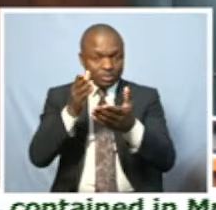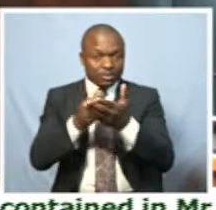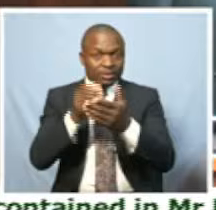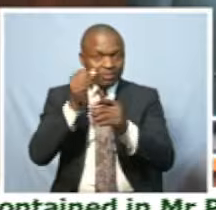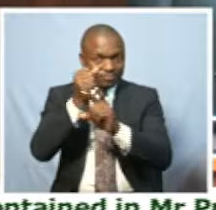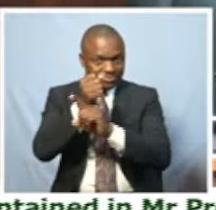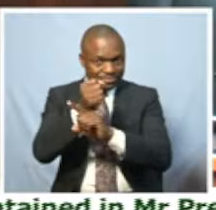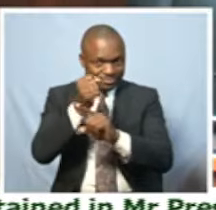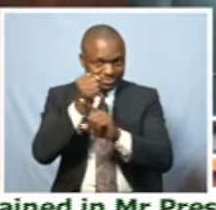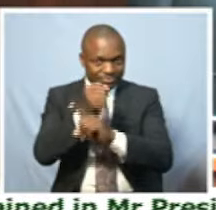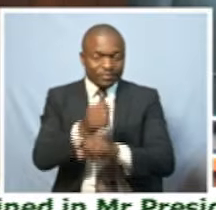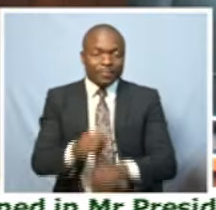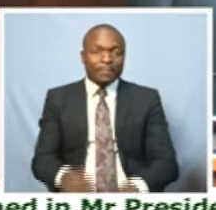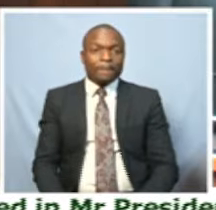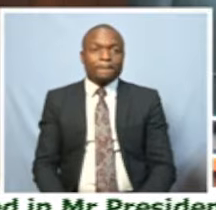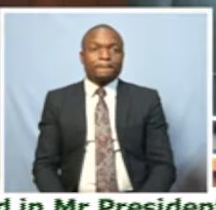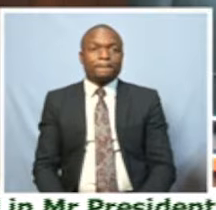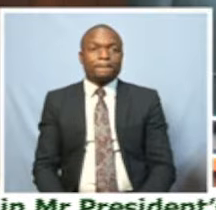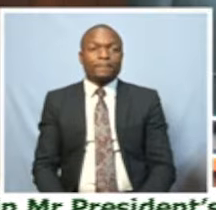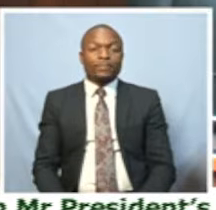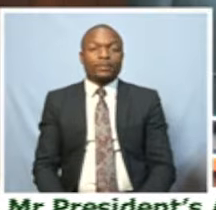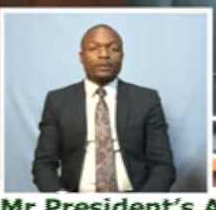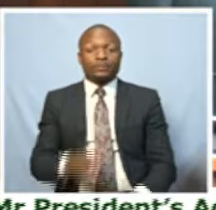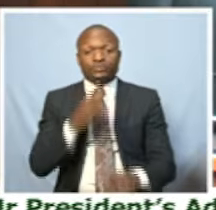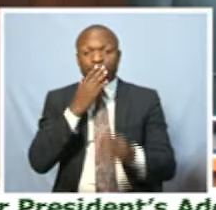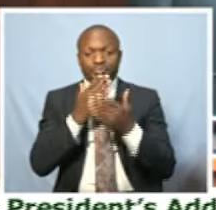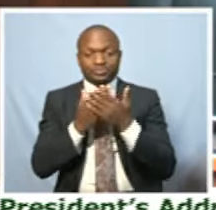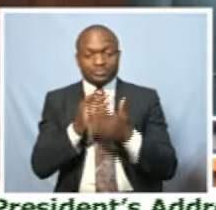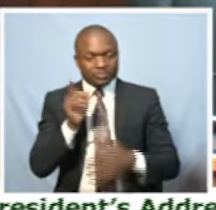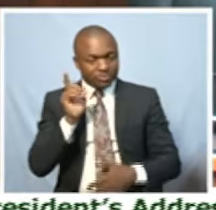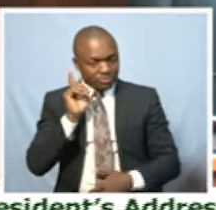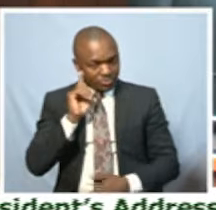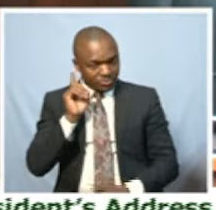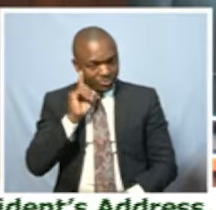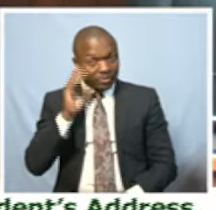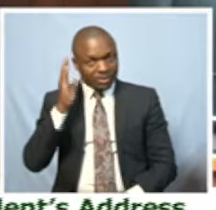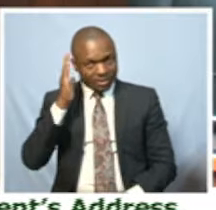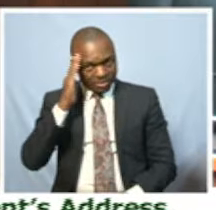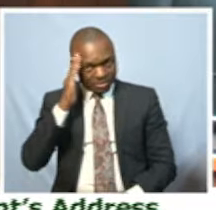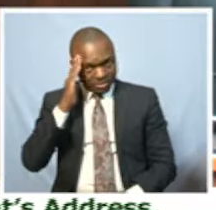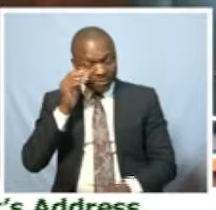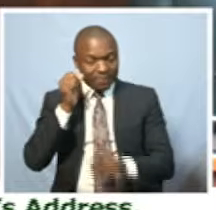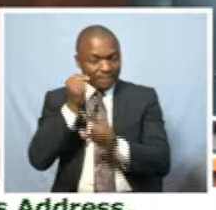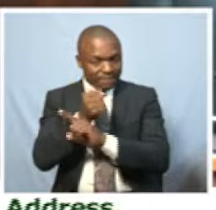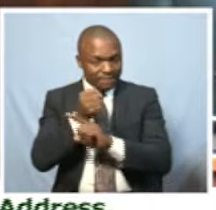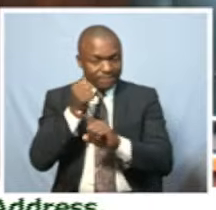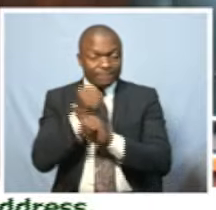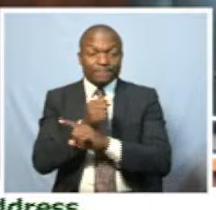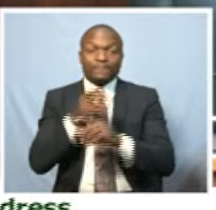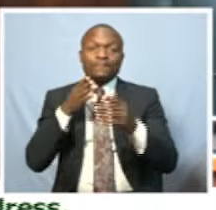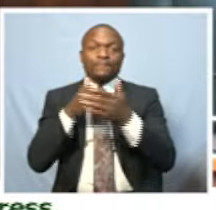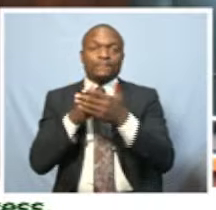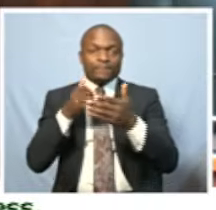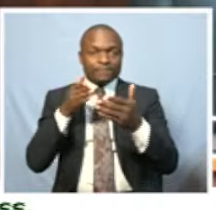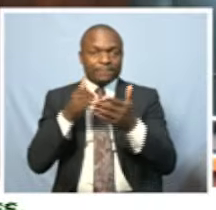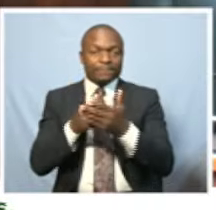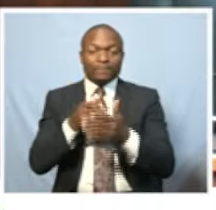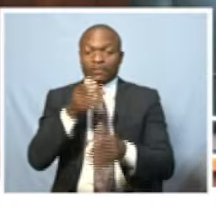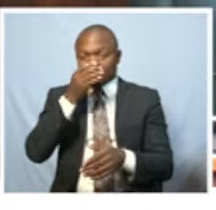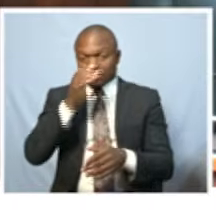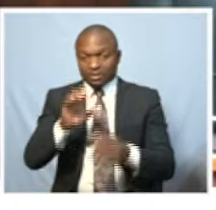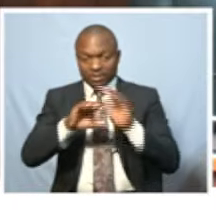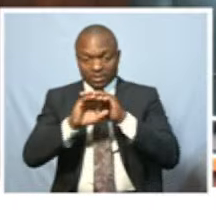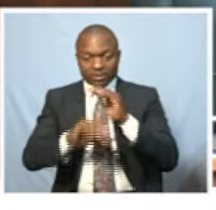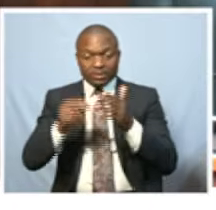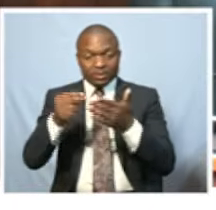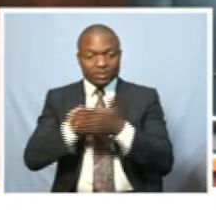fight. It is gratifying to note that the fighting against corruption under the New Dawn